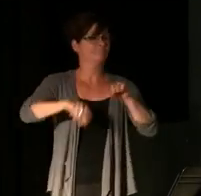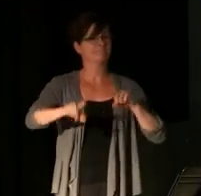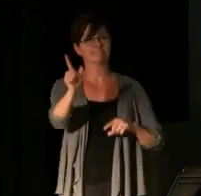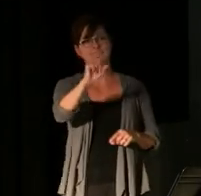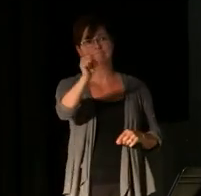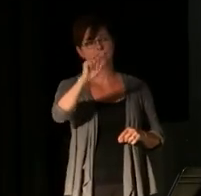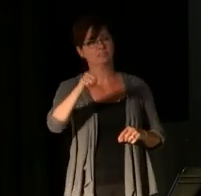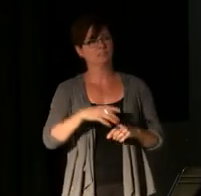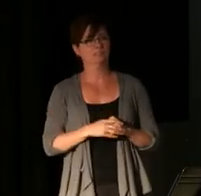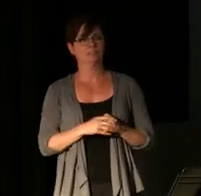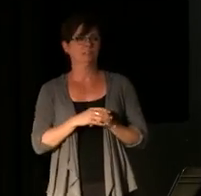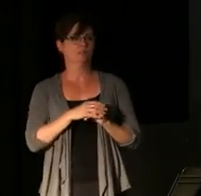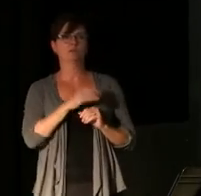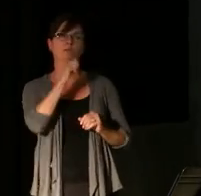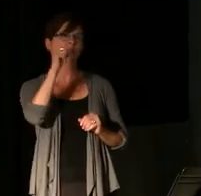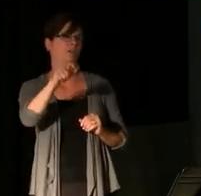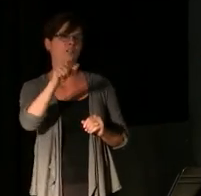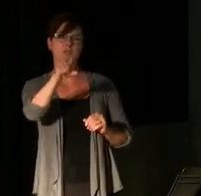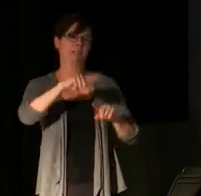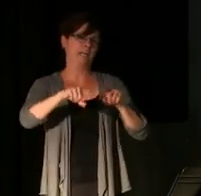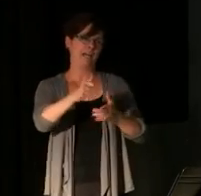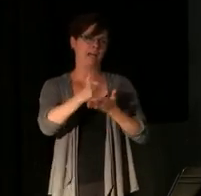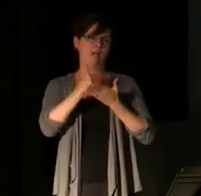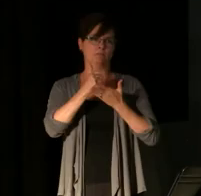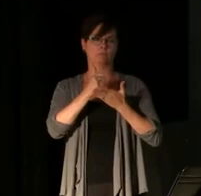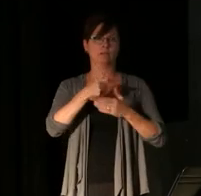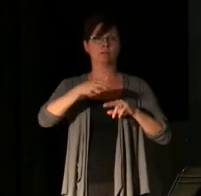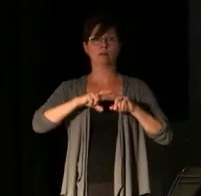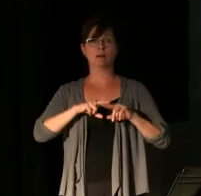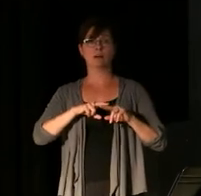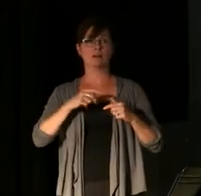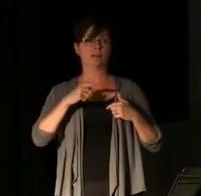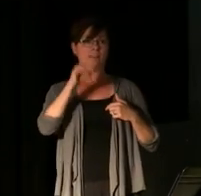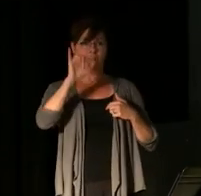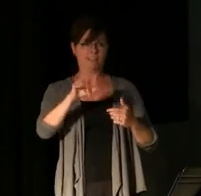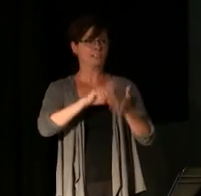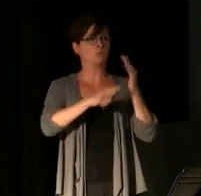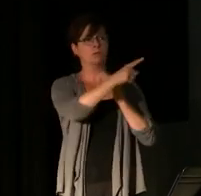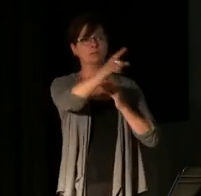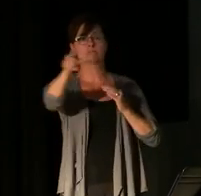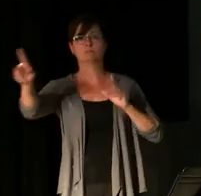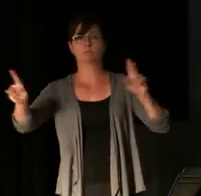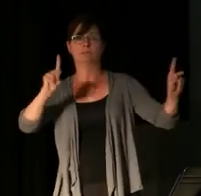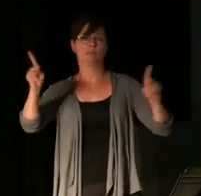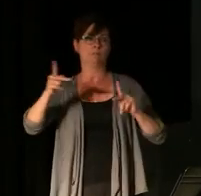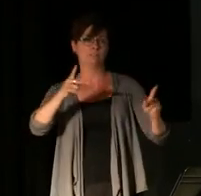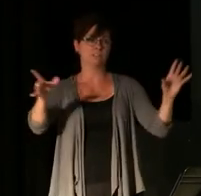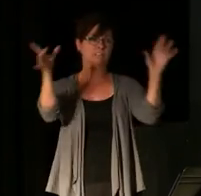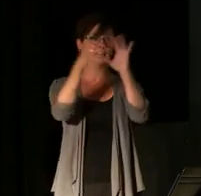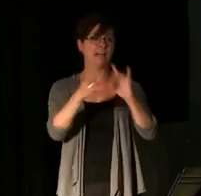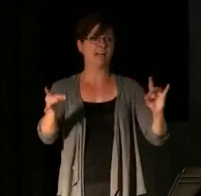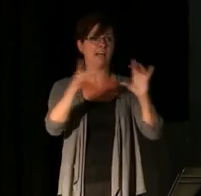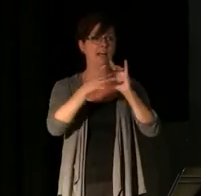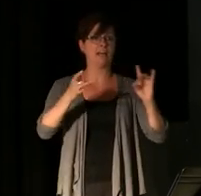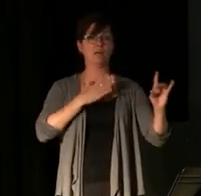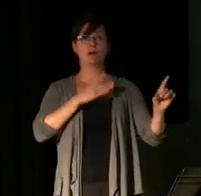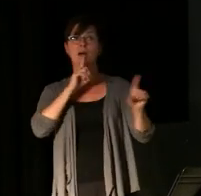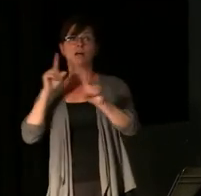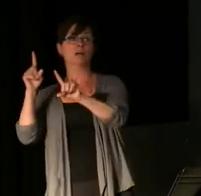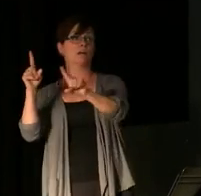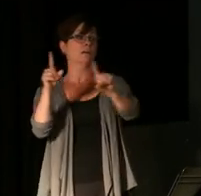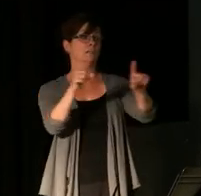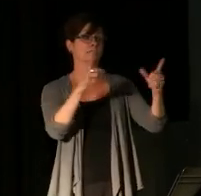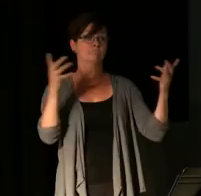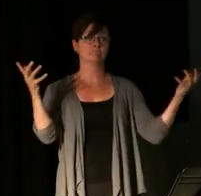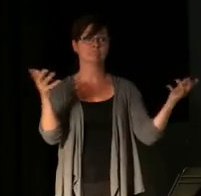We don't need you, you can't tell. That's what they say, but I